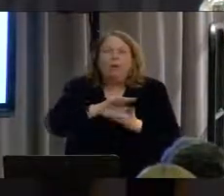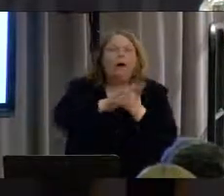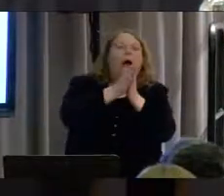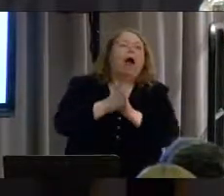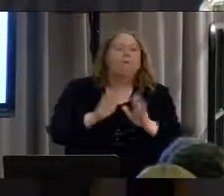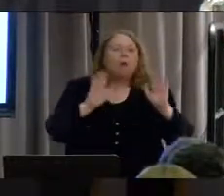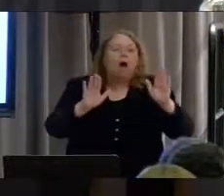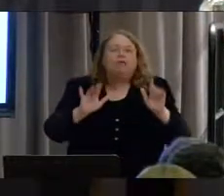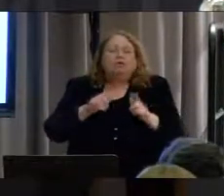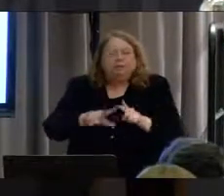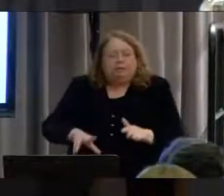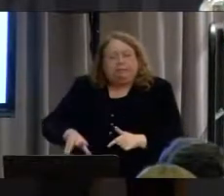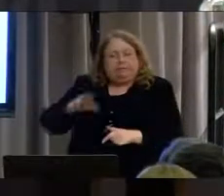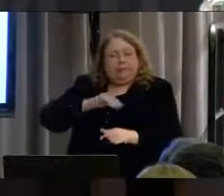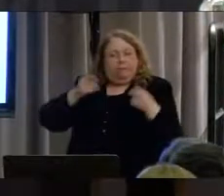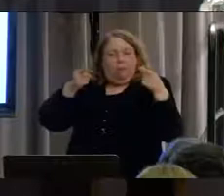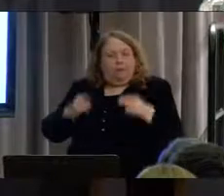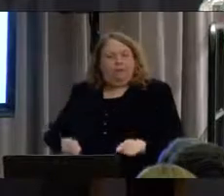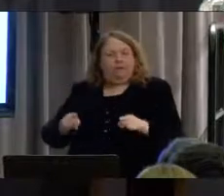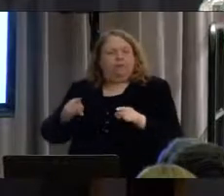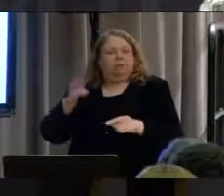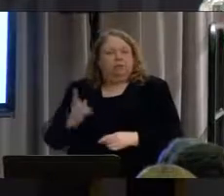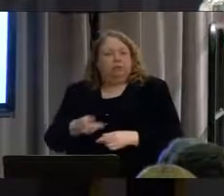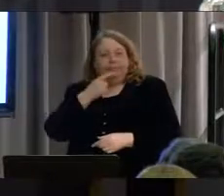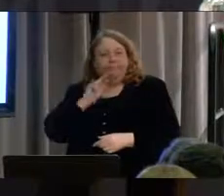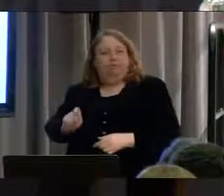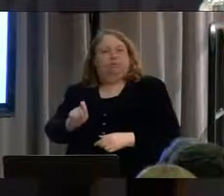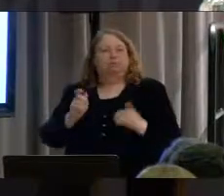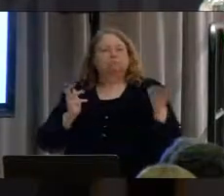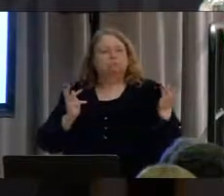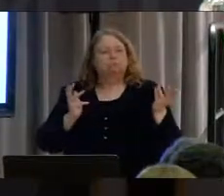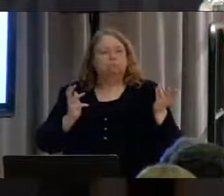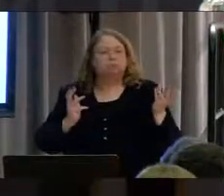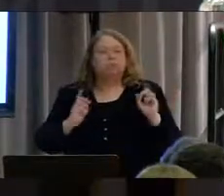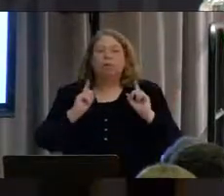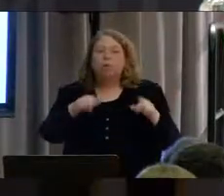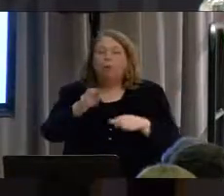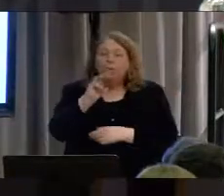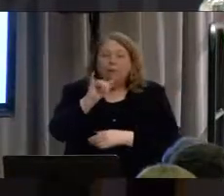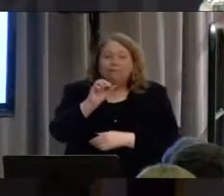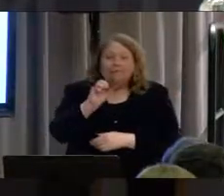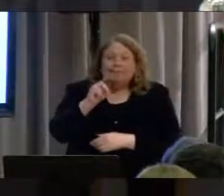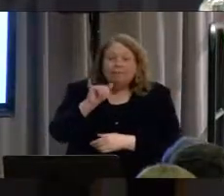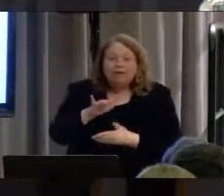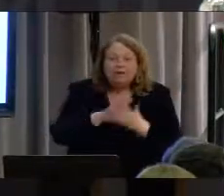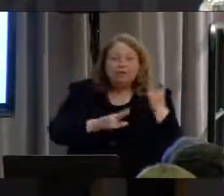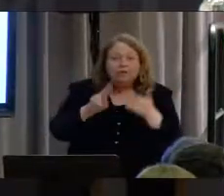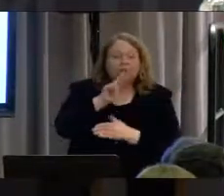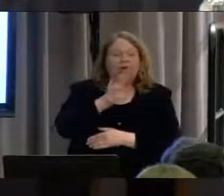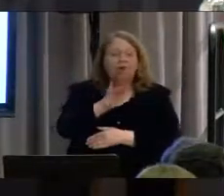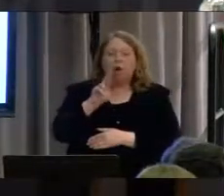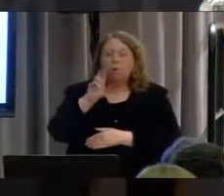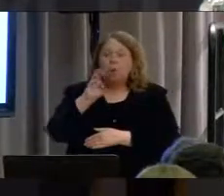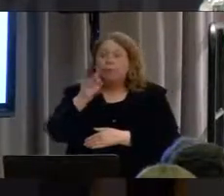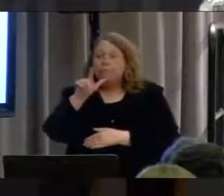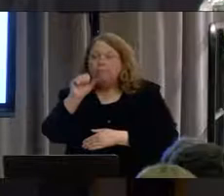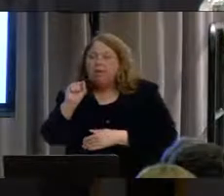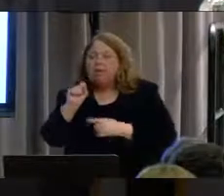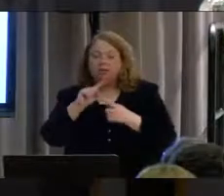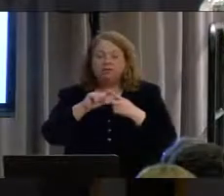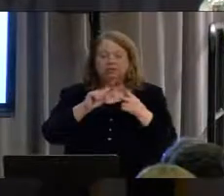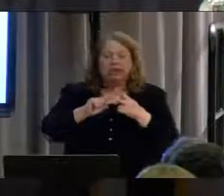face. So, you know, going to the University of Mississippi, you know, the rebels and the flags and